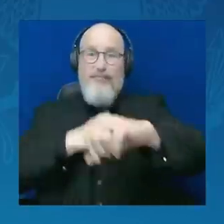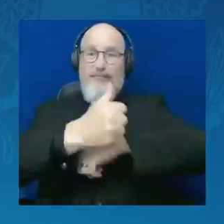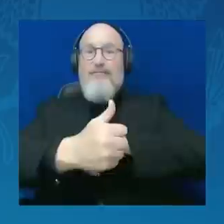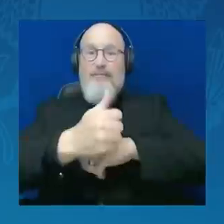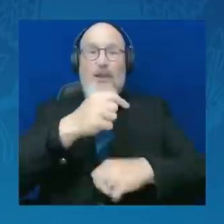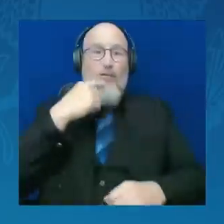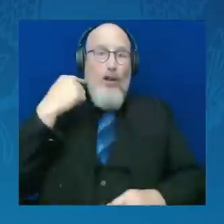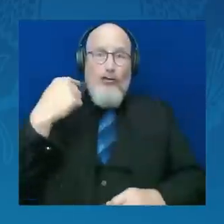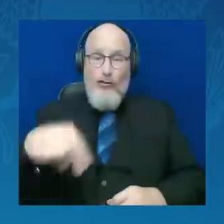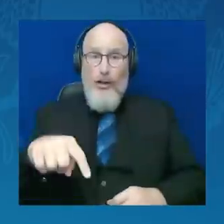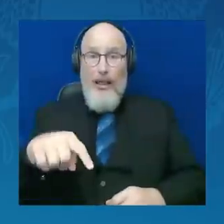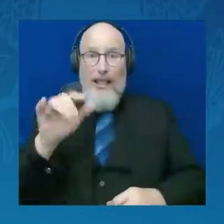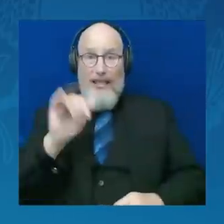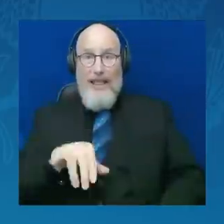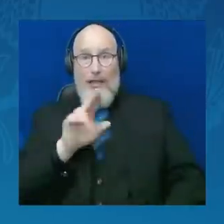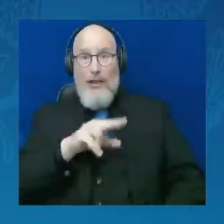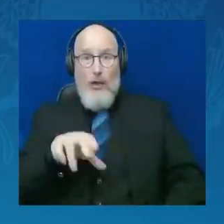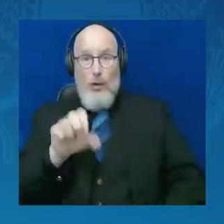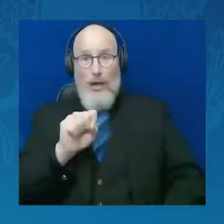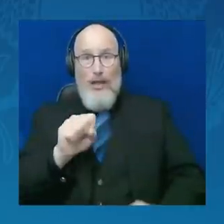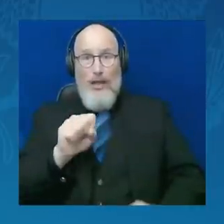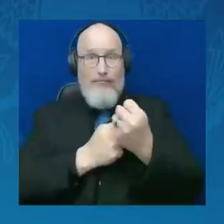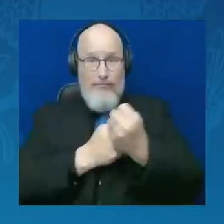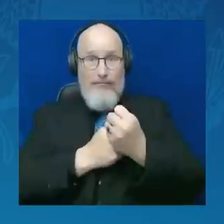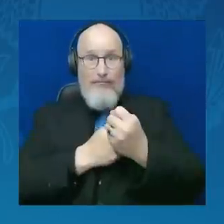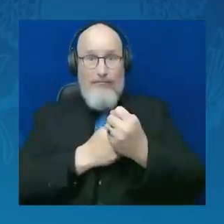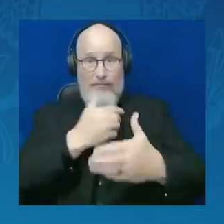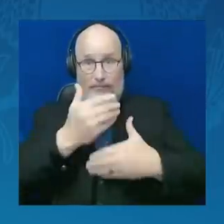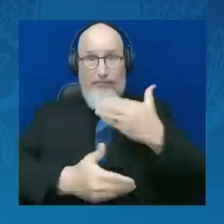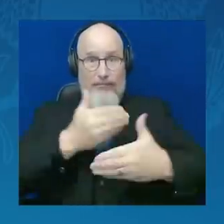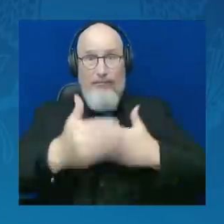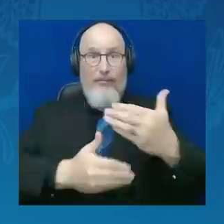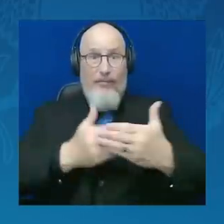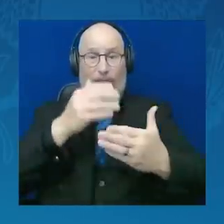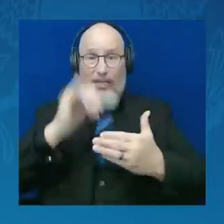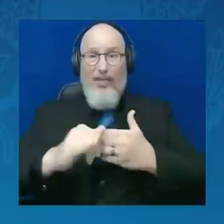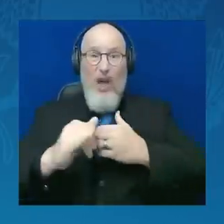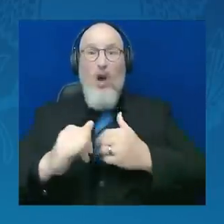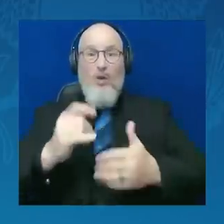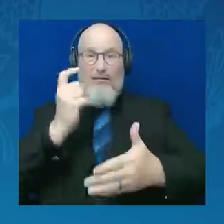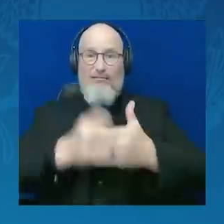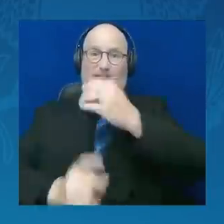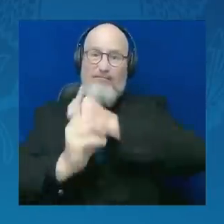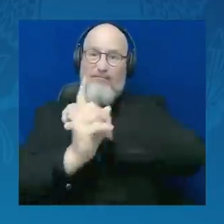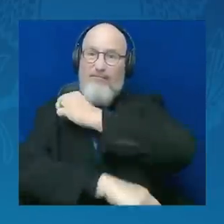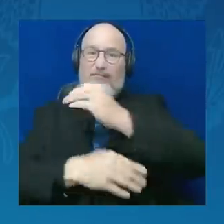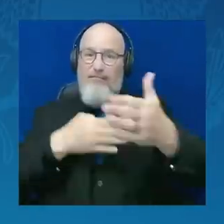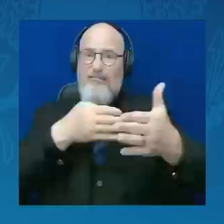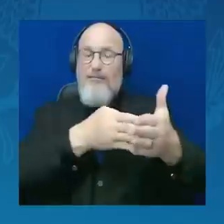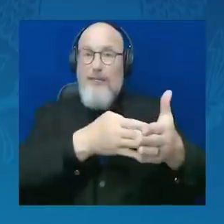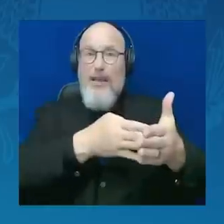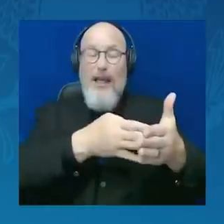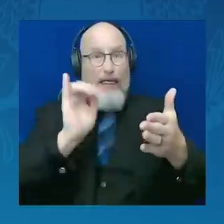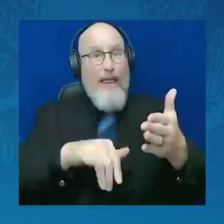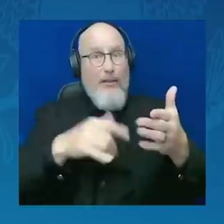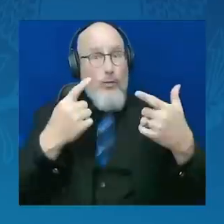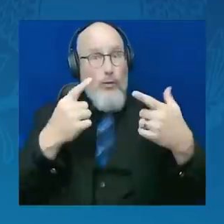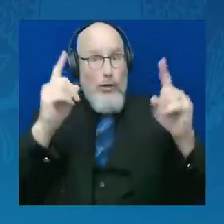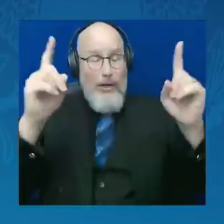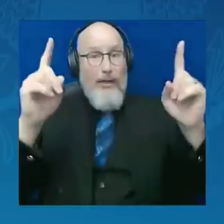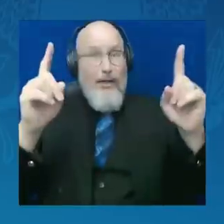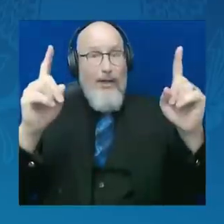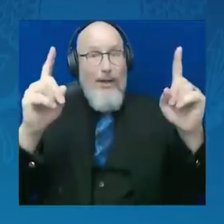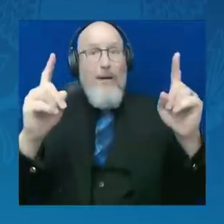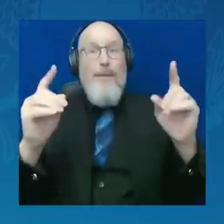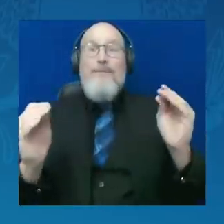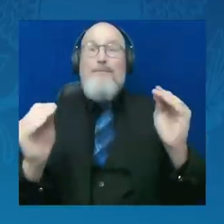the vanguard of those sanctions, and speaking honestly, these sanctions are working. Above all, thank you also for all the support which is